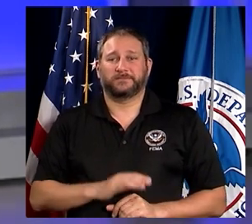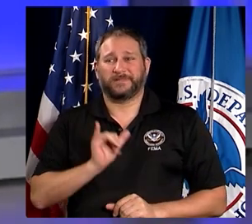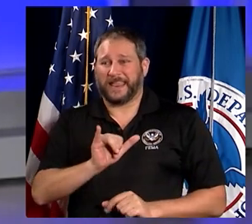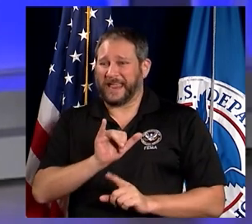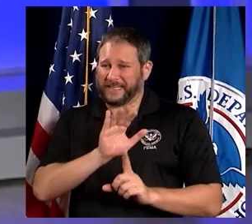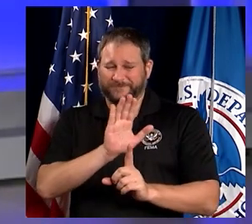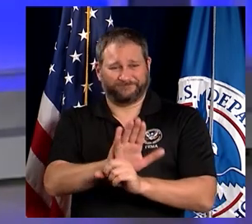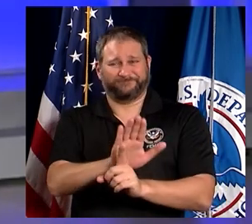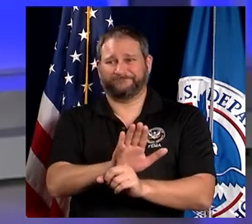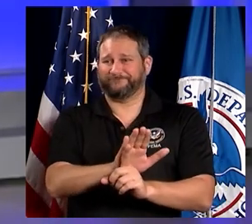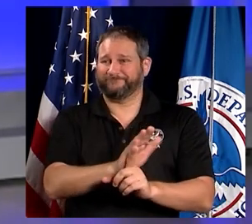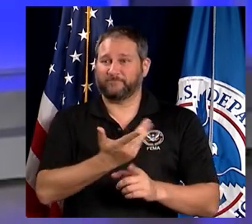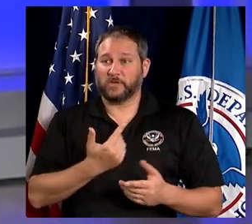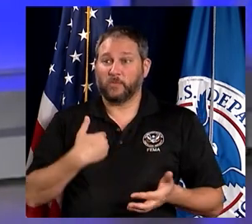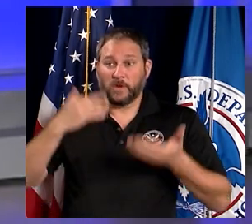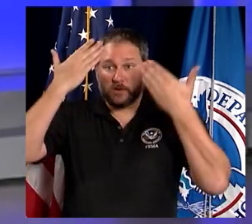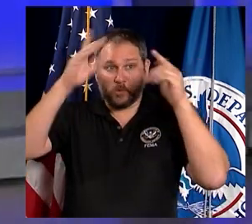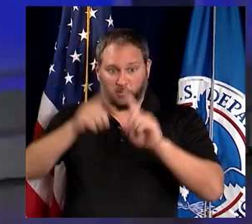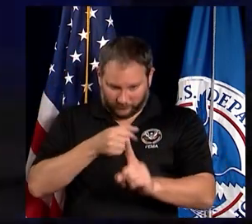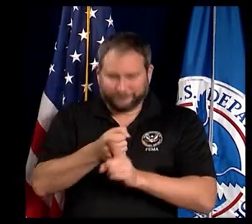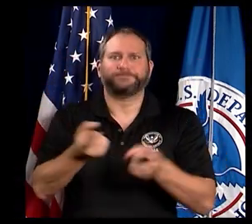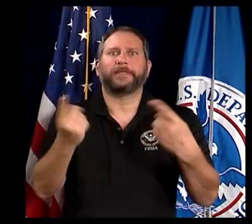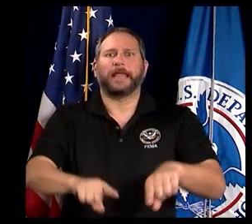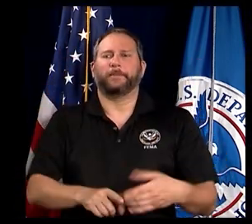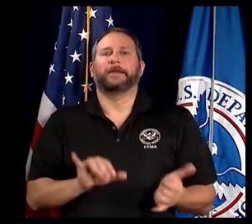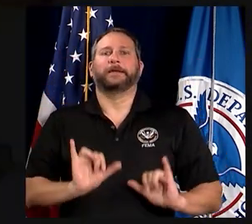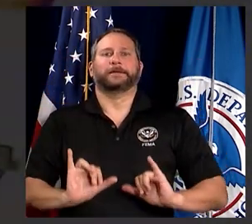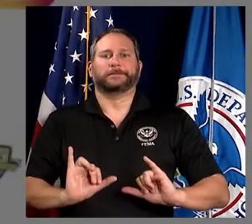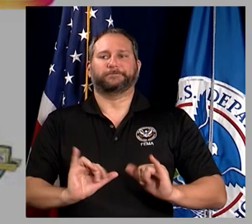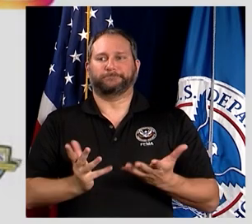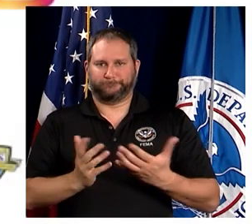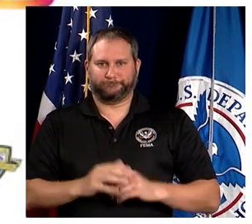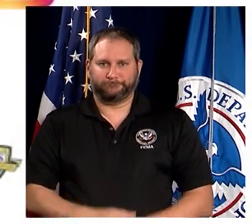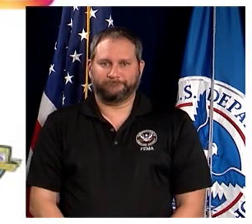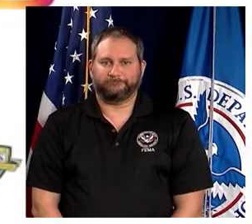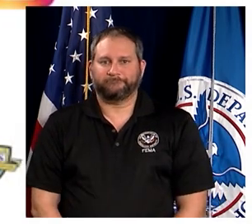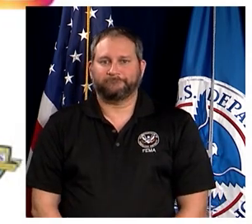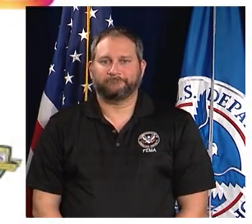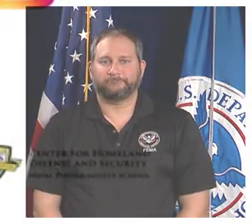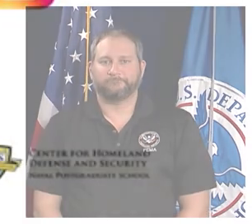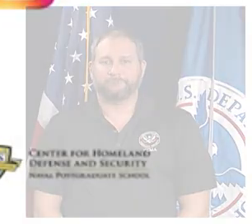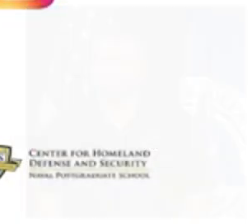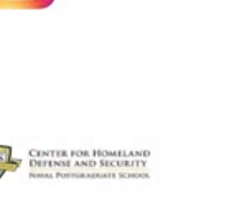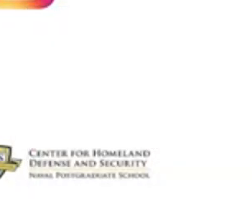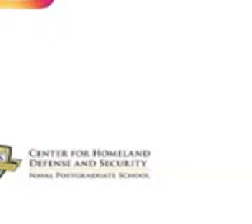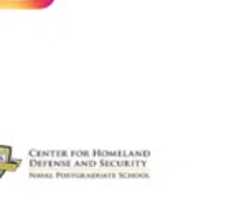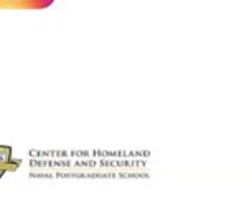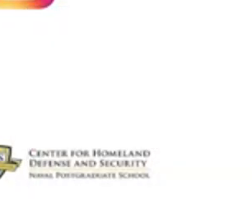until it happens that it's going to happen.